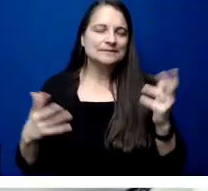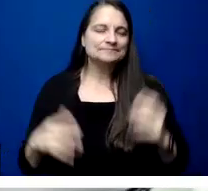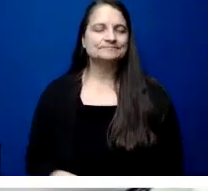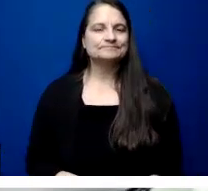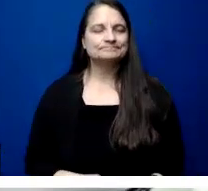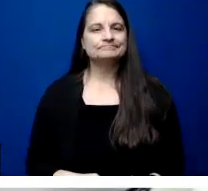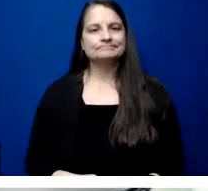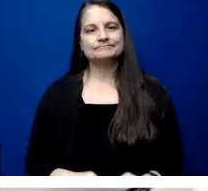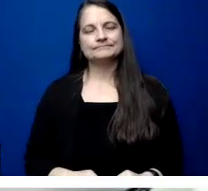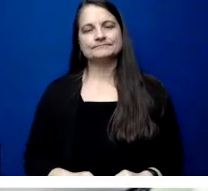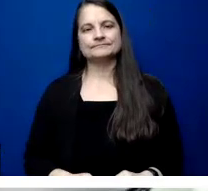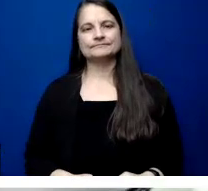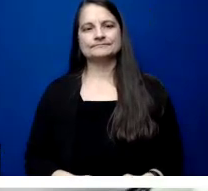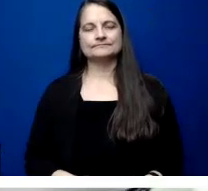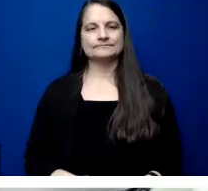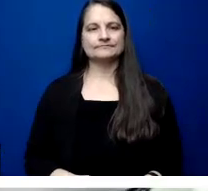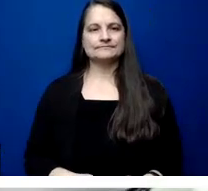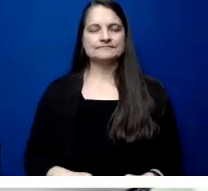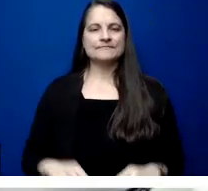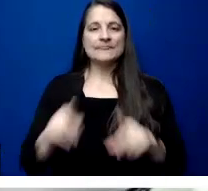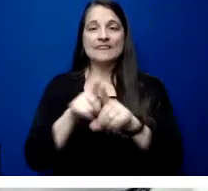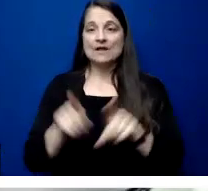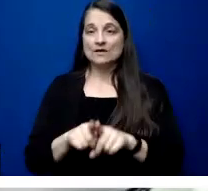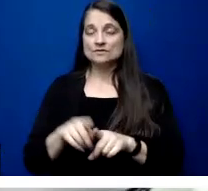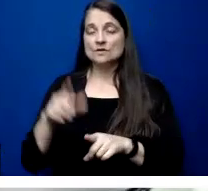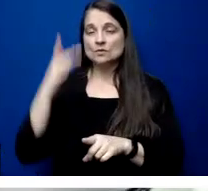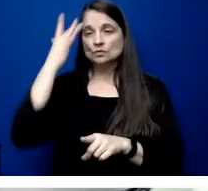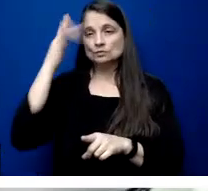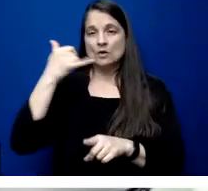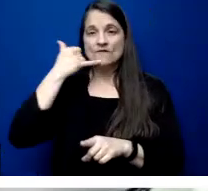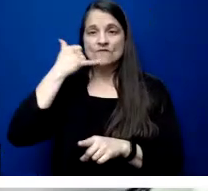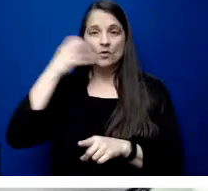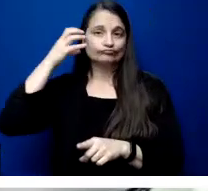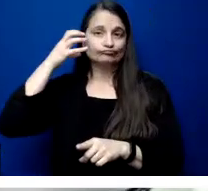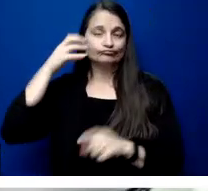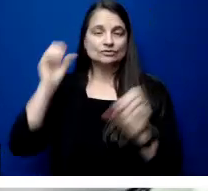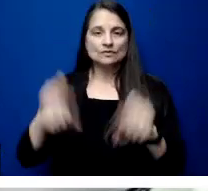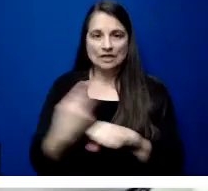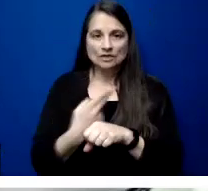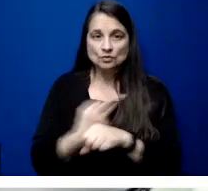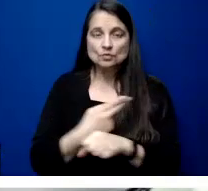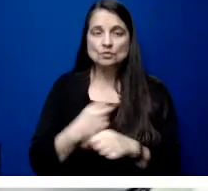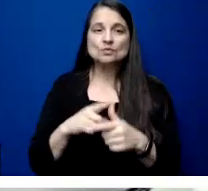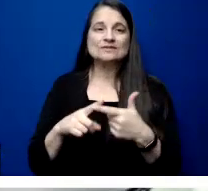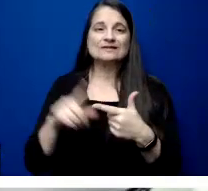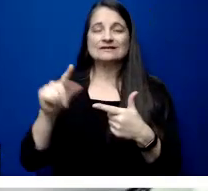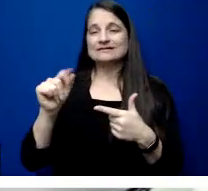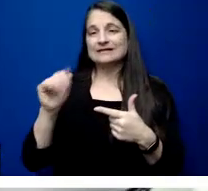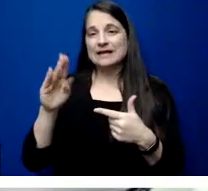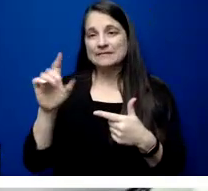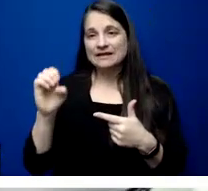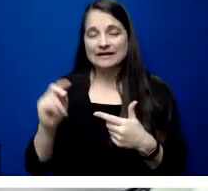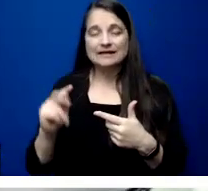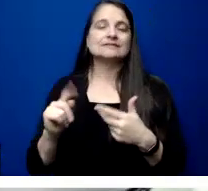There are also, you could use smartphones, tablets, or speakers for things like